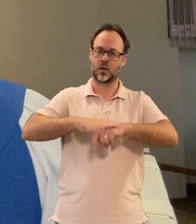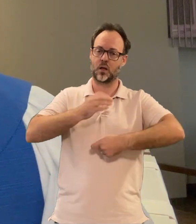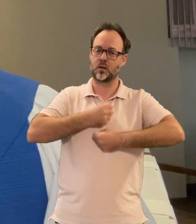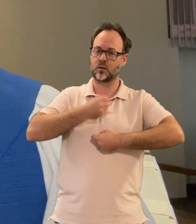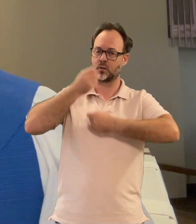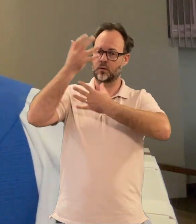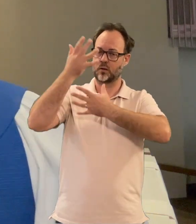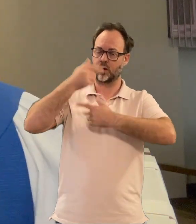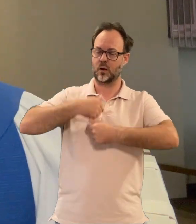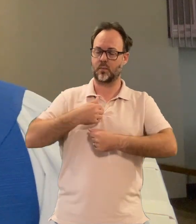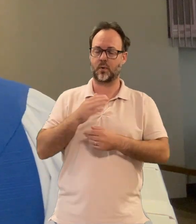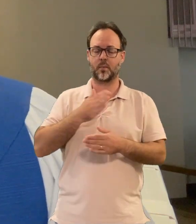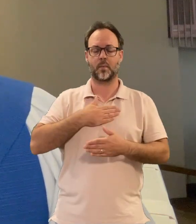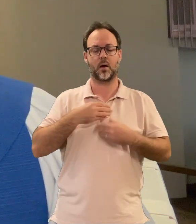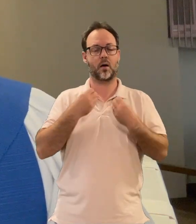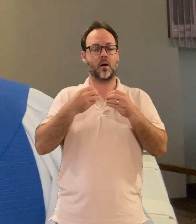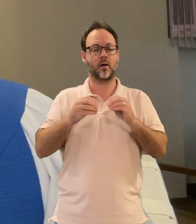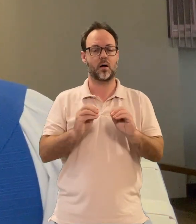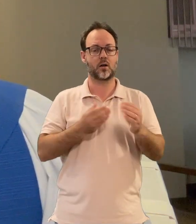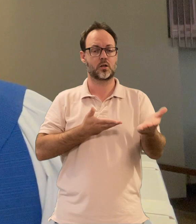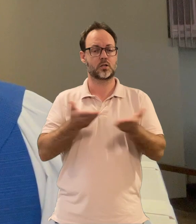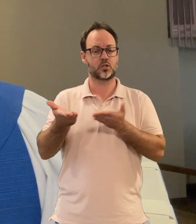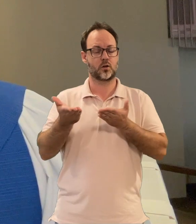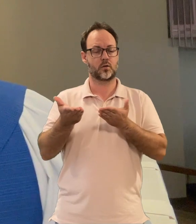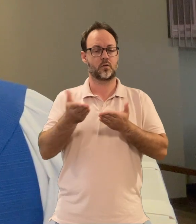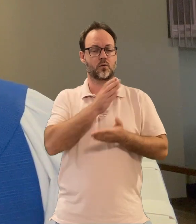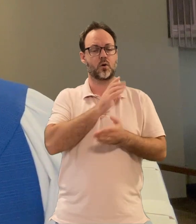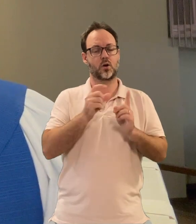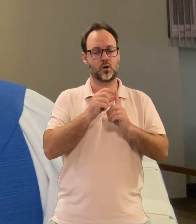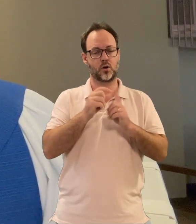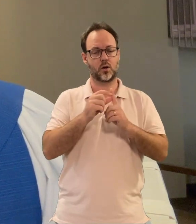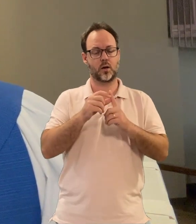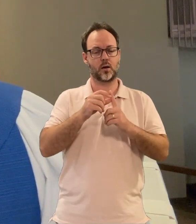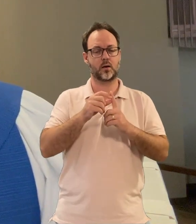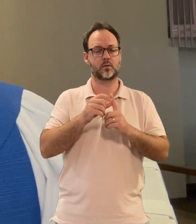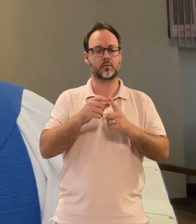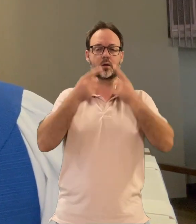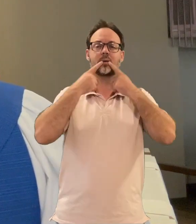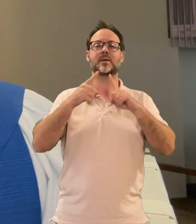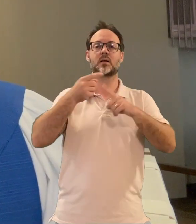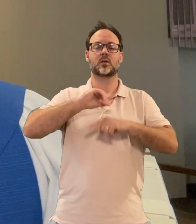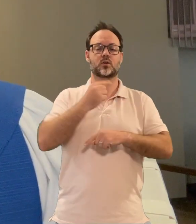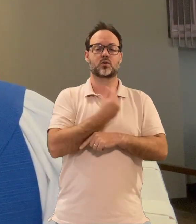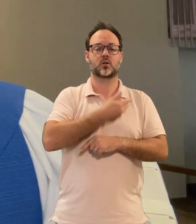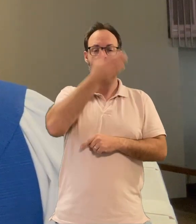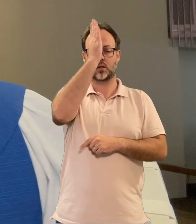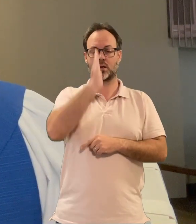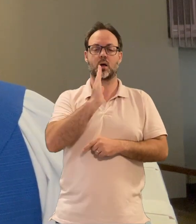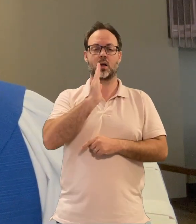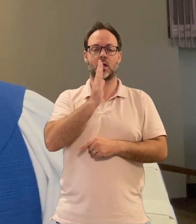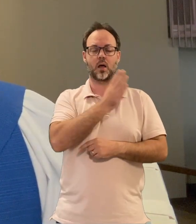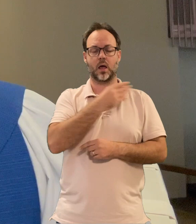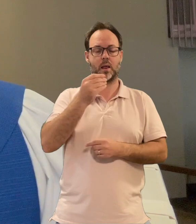Upon this your confession, I, by virtue of my office as a called and ordained servant of the word, announce the grace of God